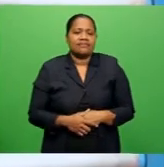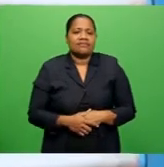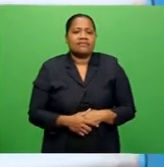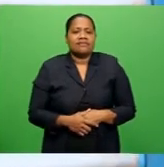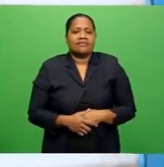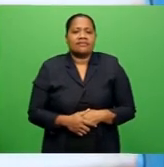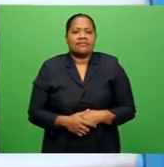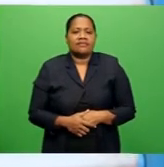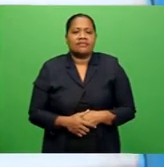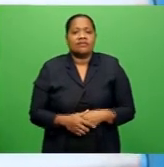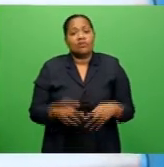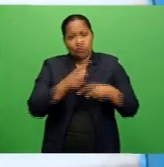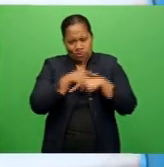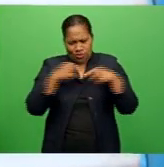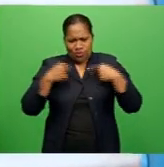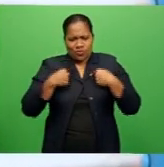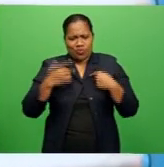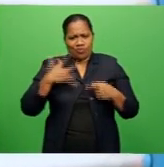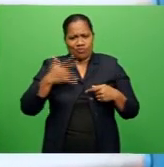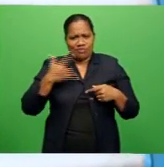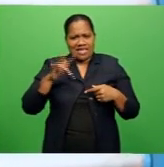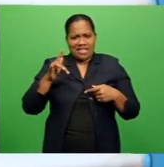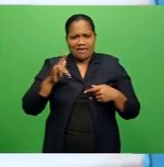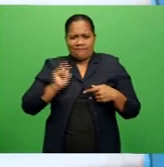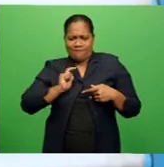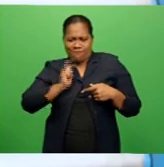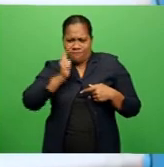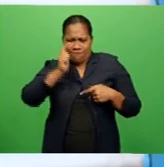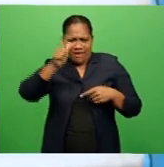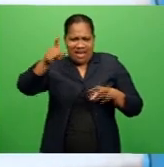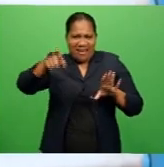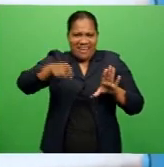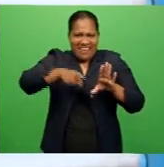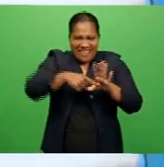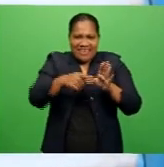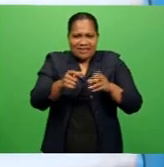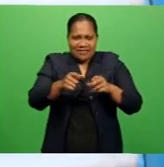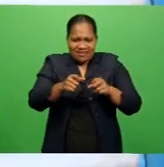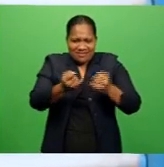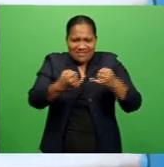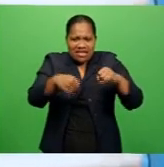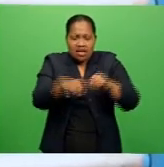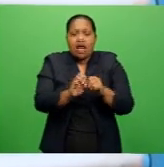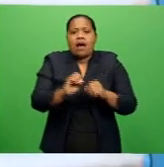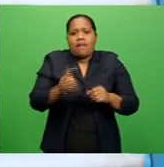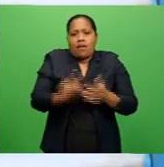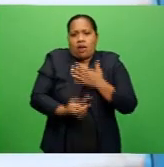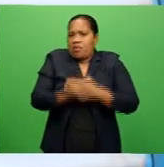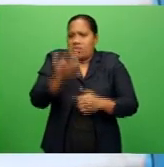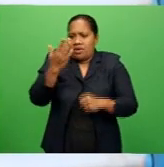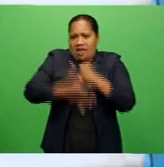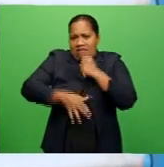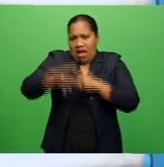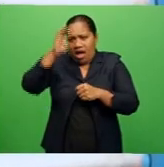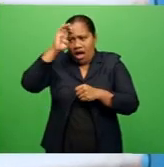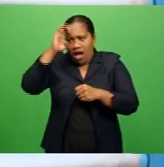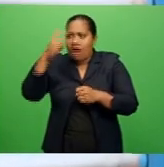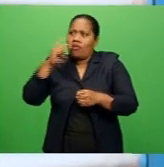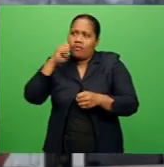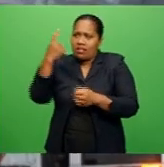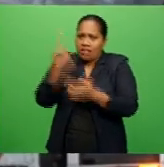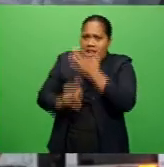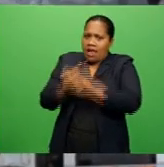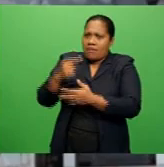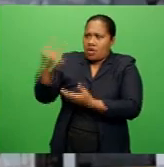We live in the interior and we never expected that the relief supplies will reach us so early. We are very thankful to the